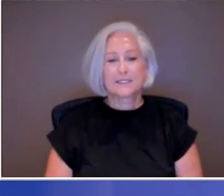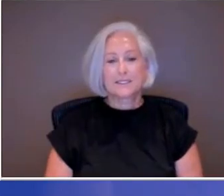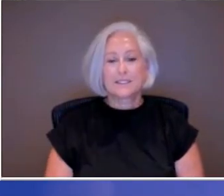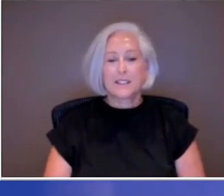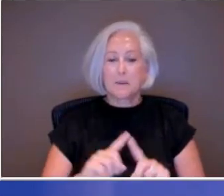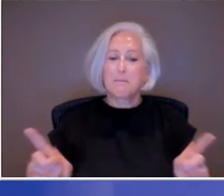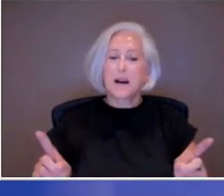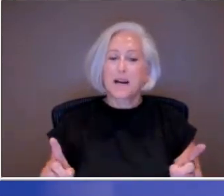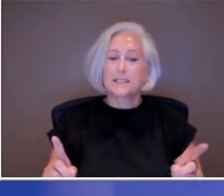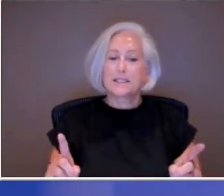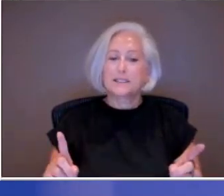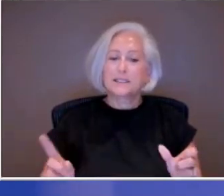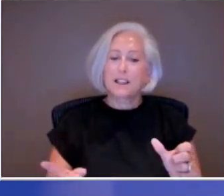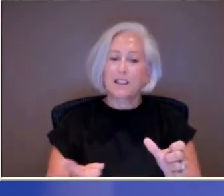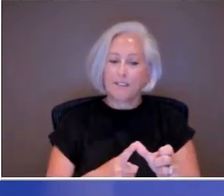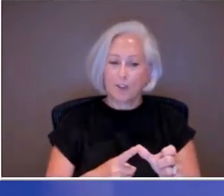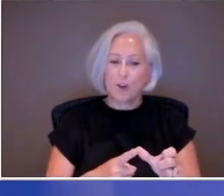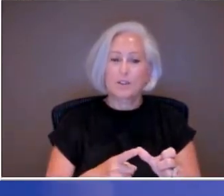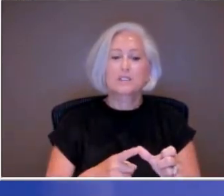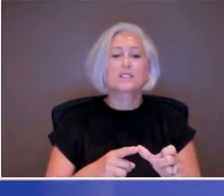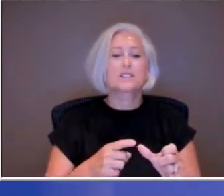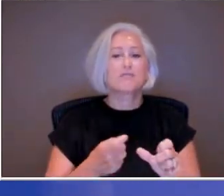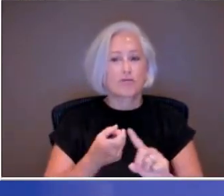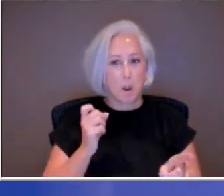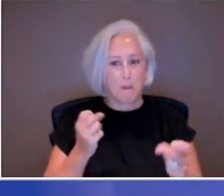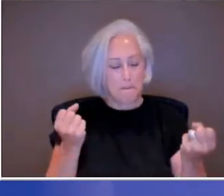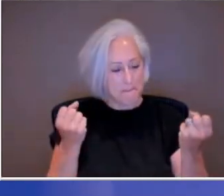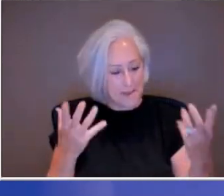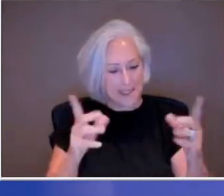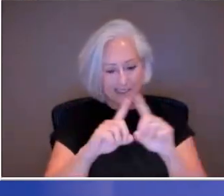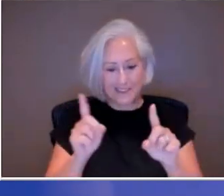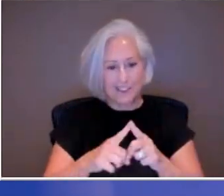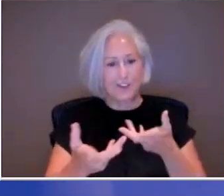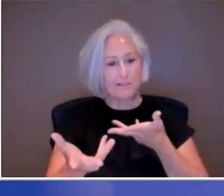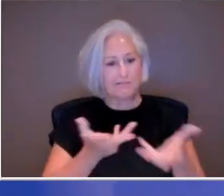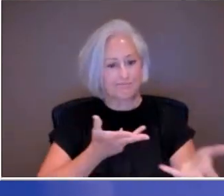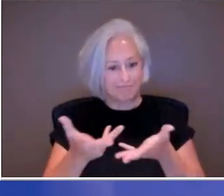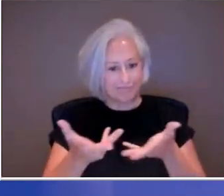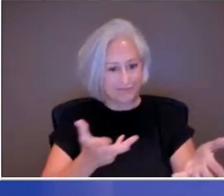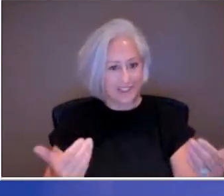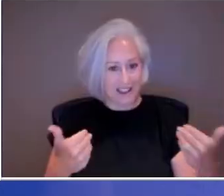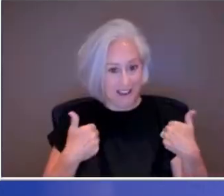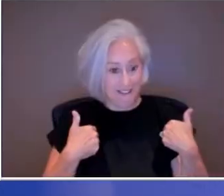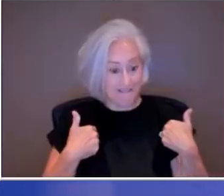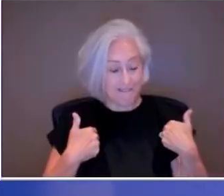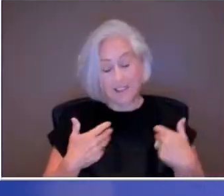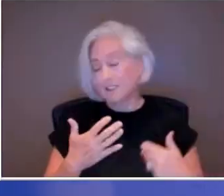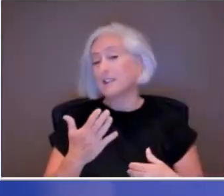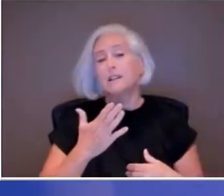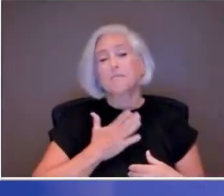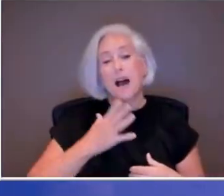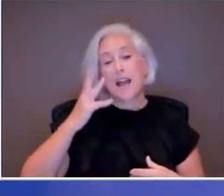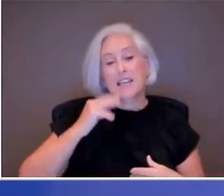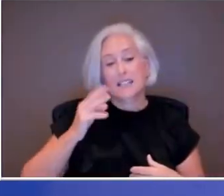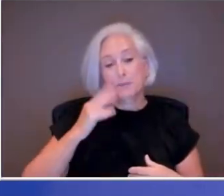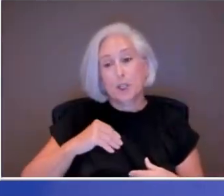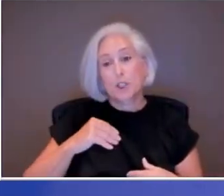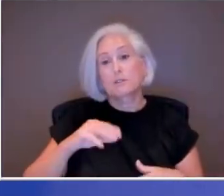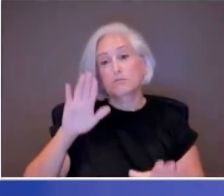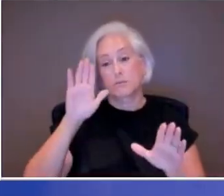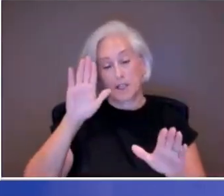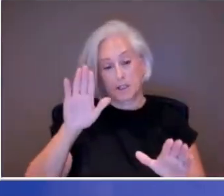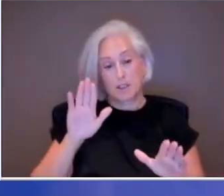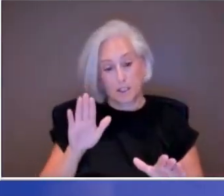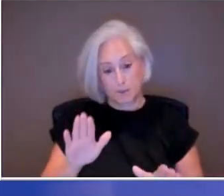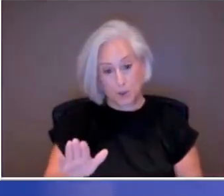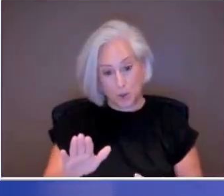the first of many conversations. And my journey has been a great one. And the kids are